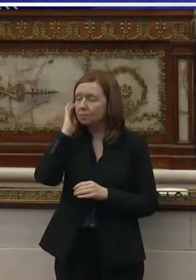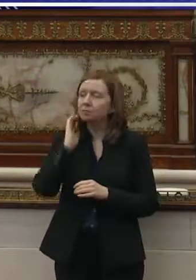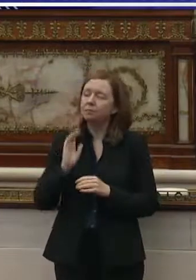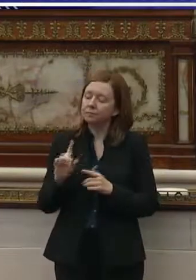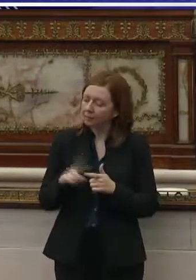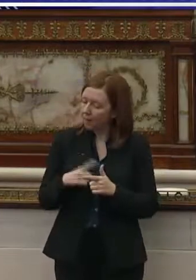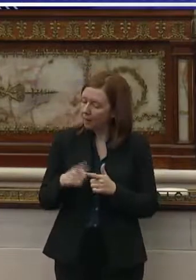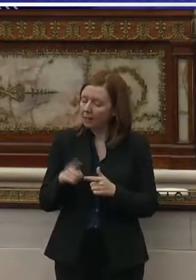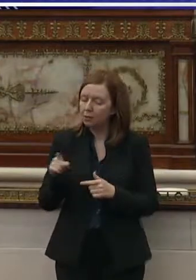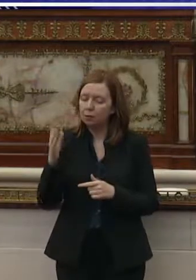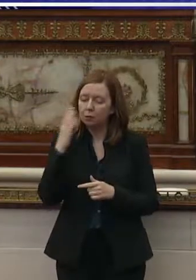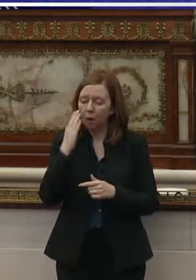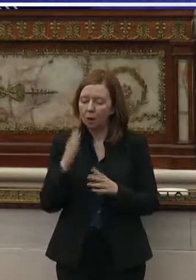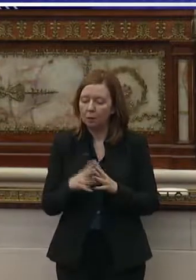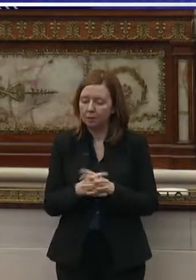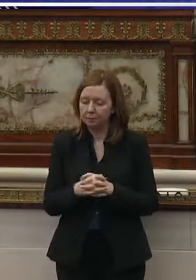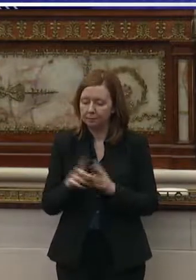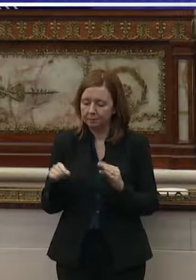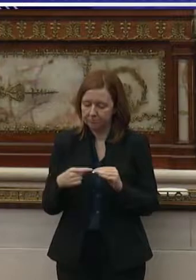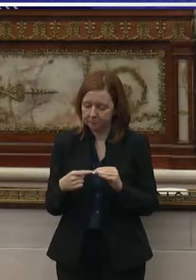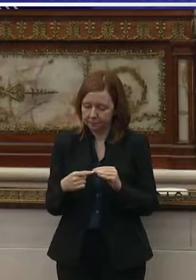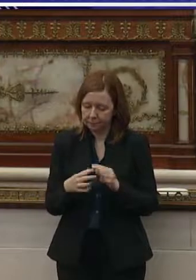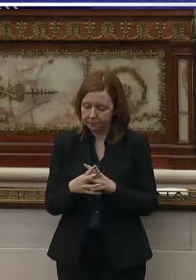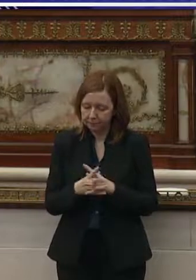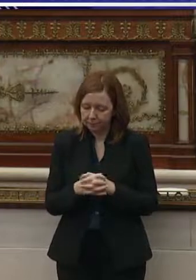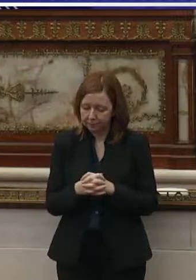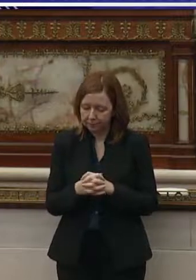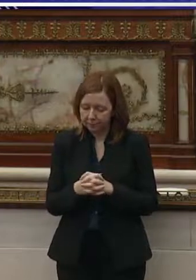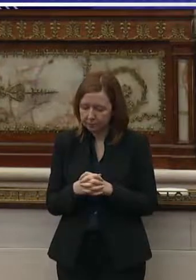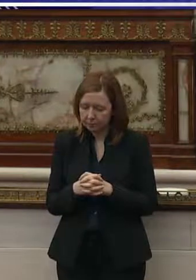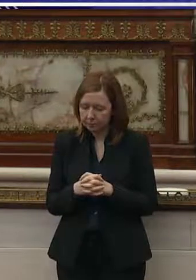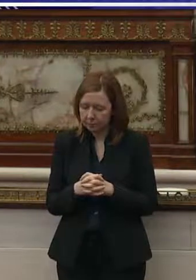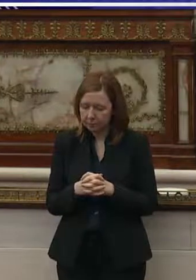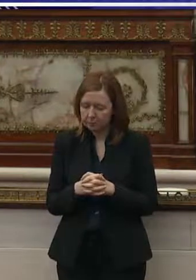And then, do you know about